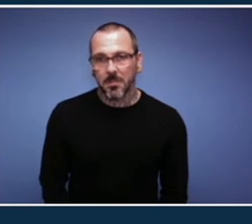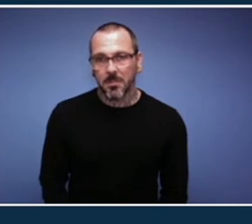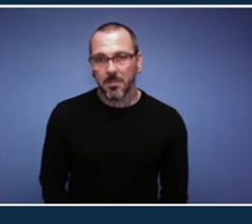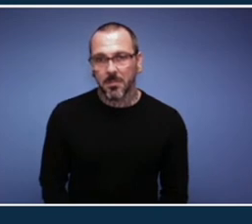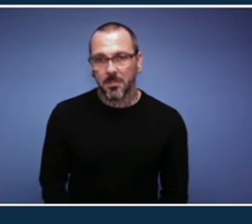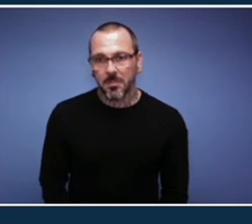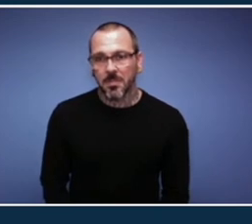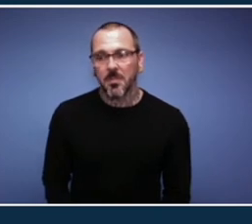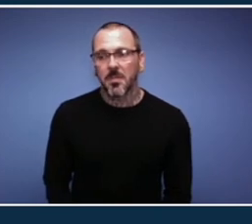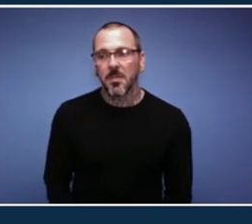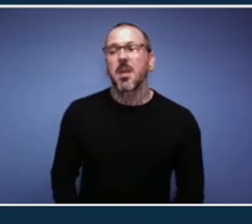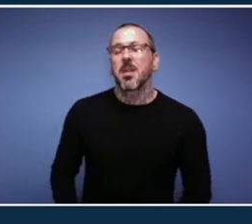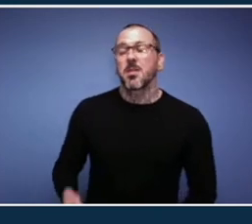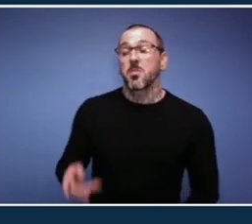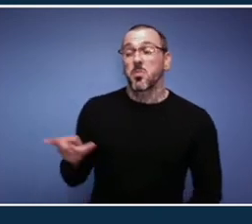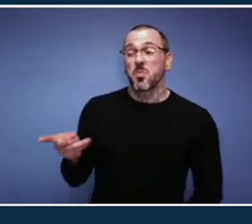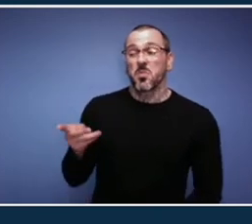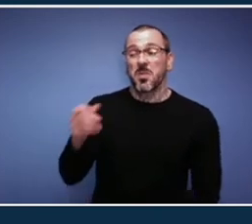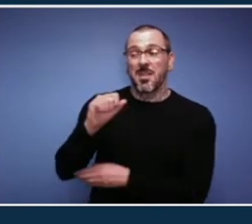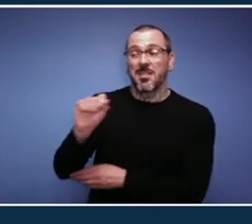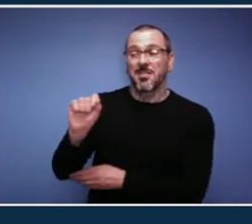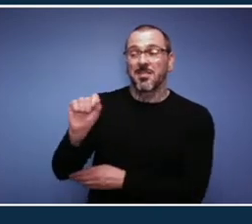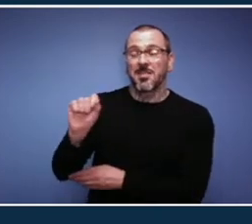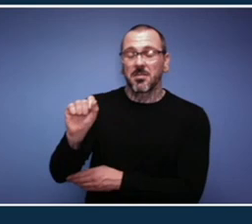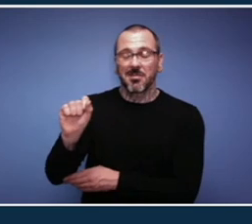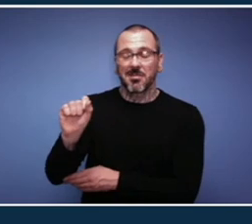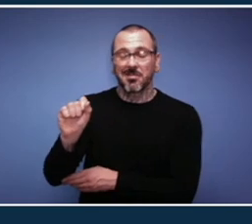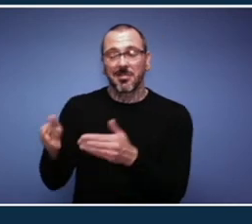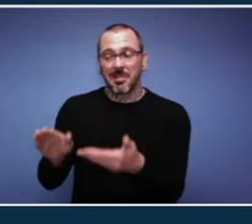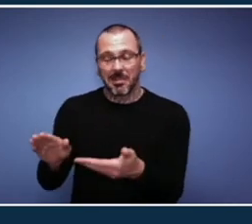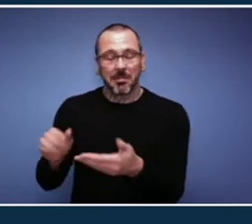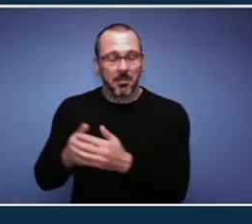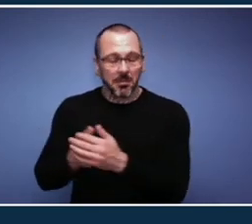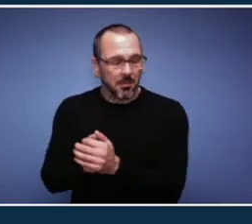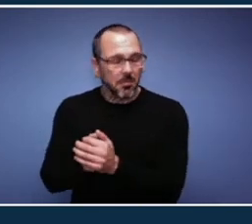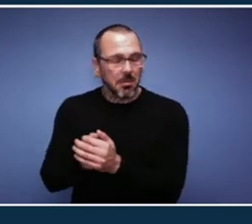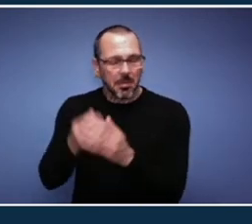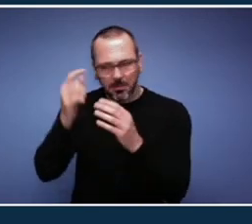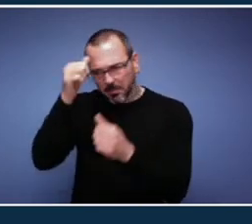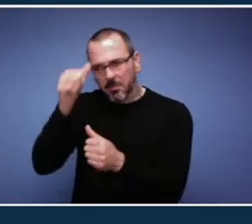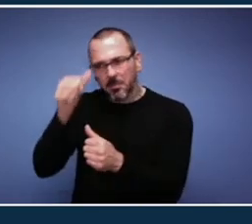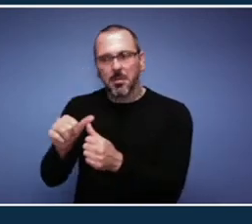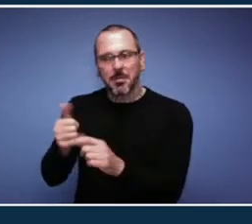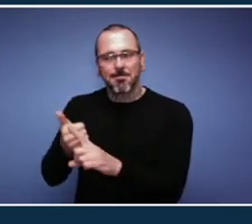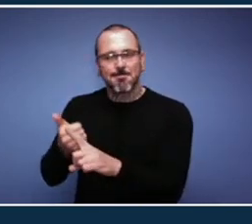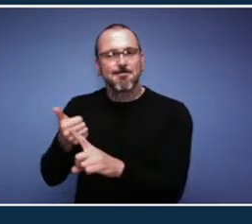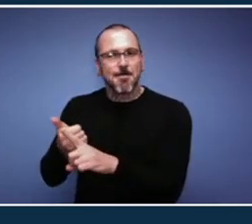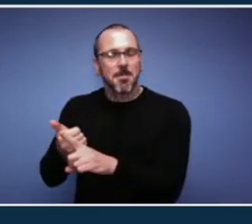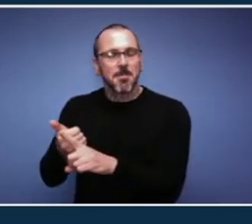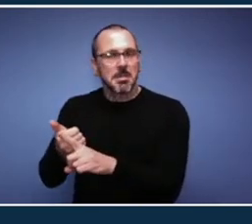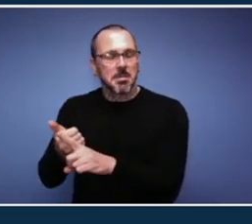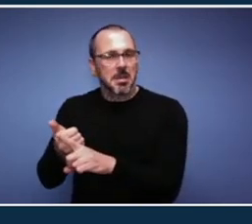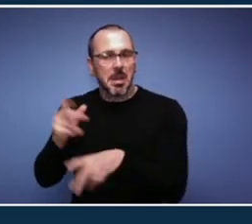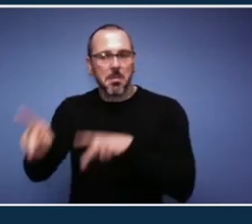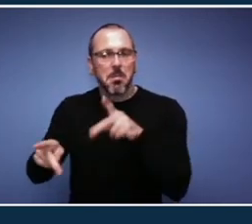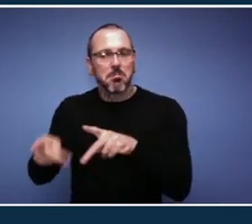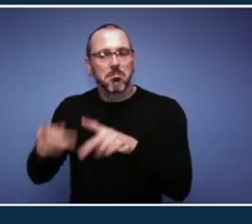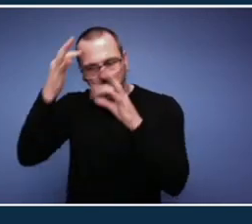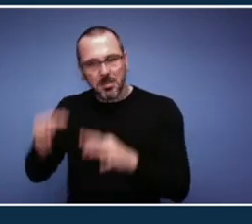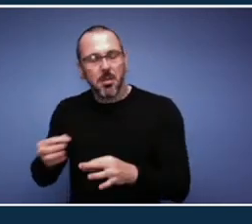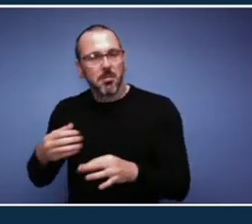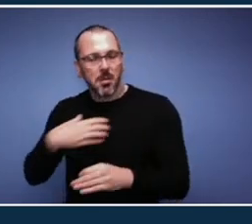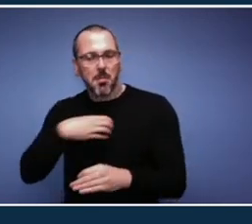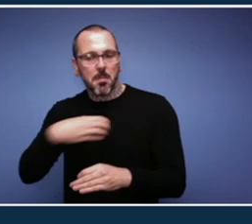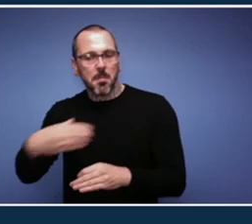us, but they were two of the complainants on the human rights case. So without them coming forward to